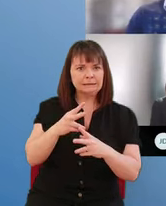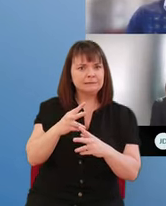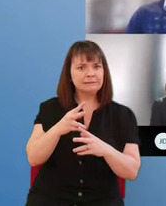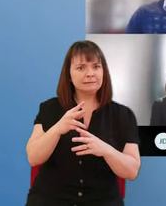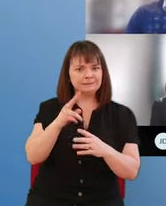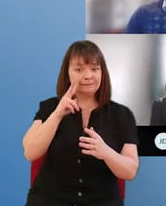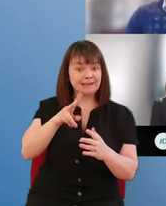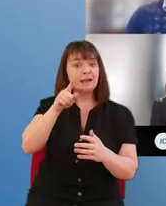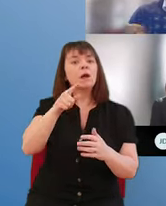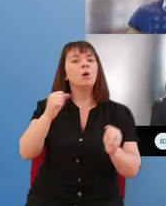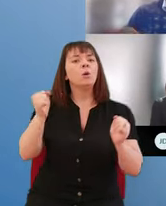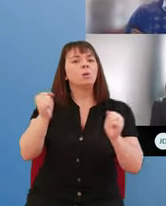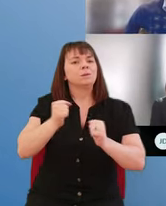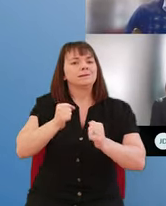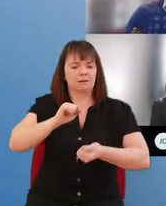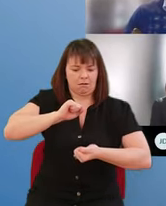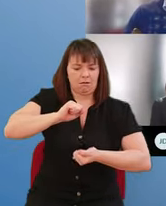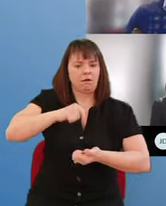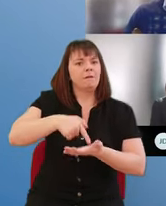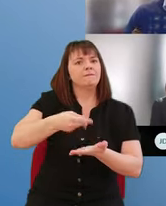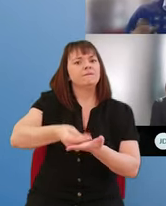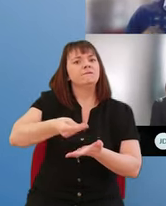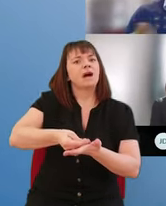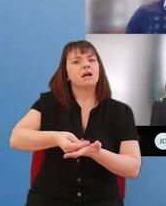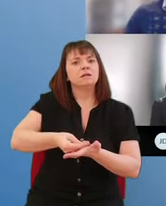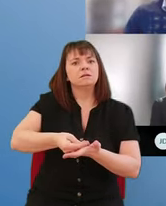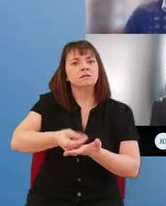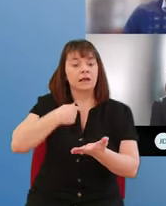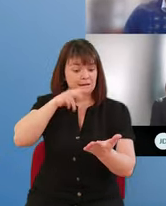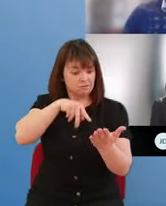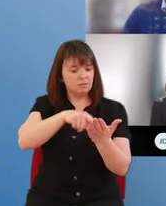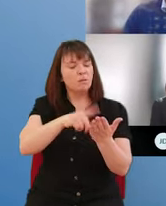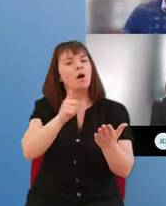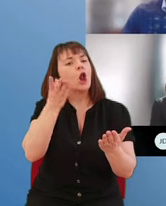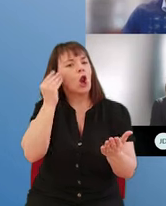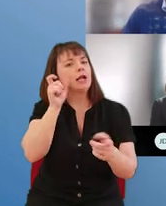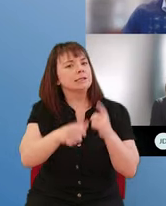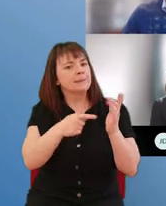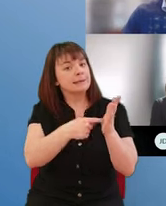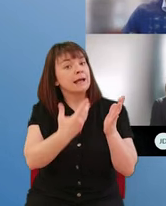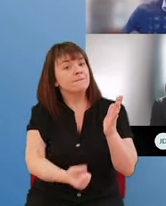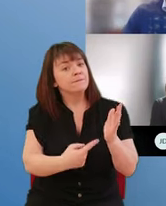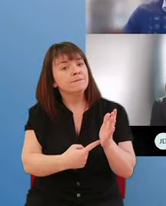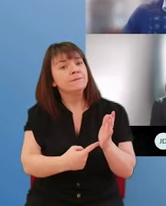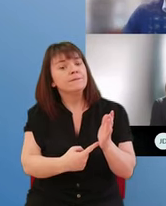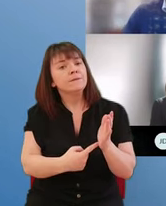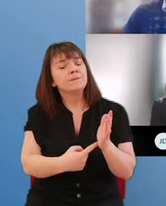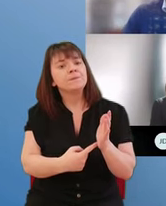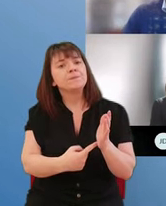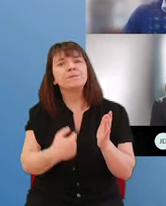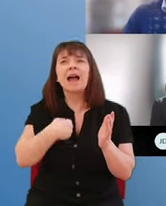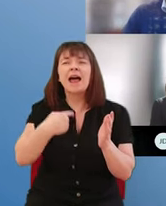at every opportunity, the test is for us to see where it's not being visible than where it is visible for